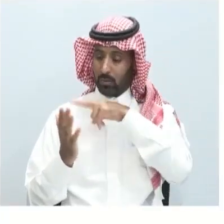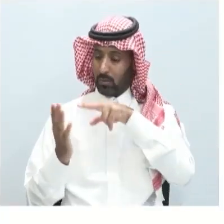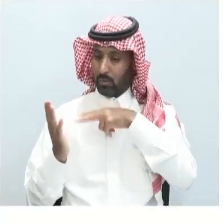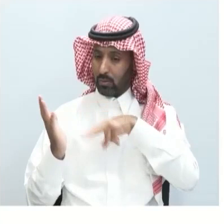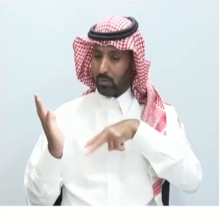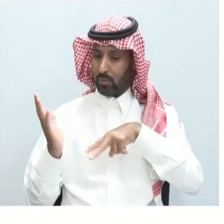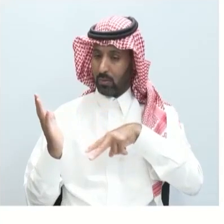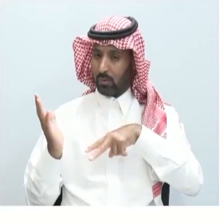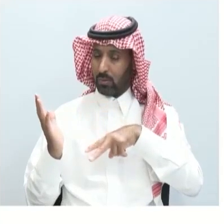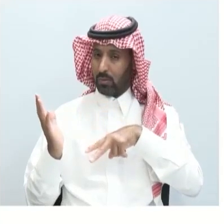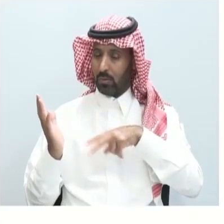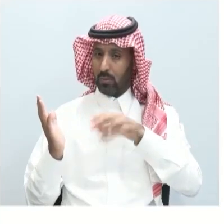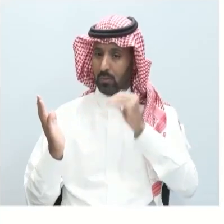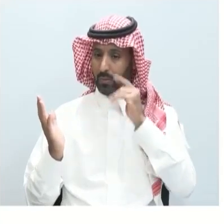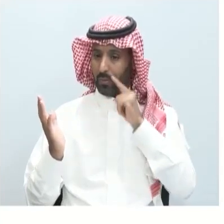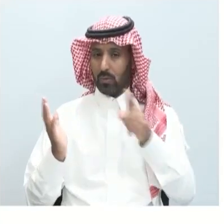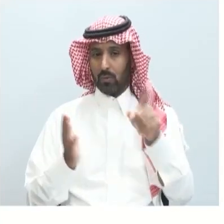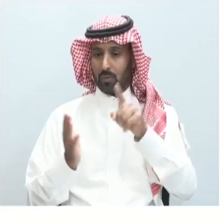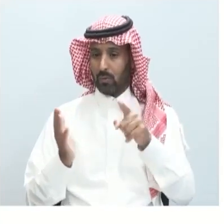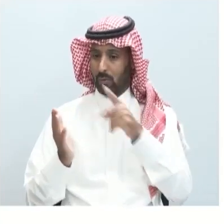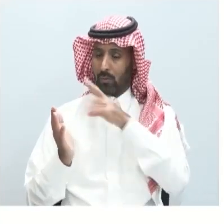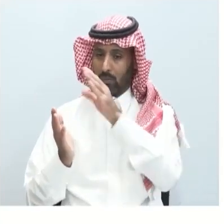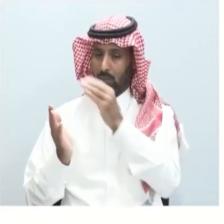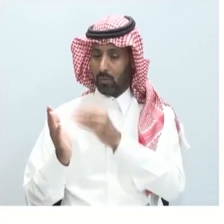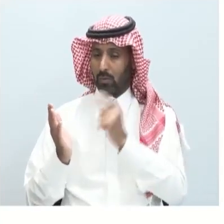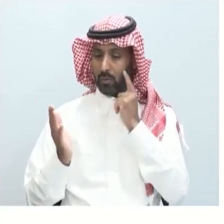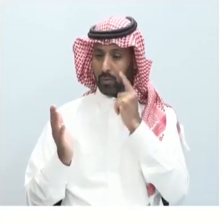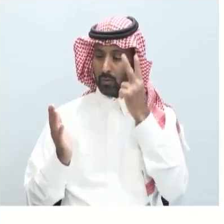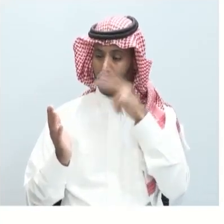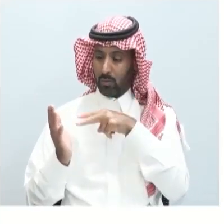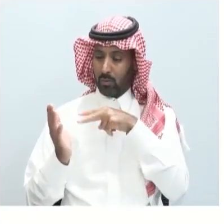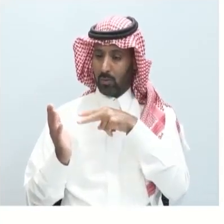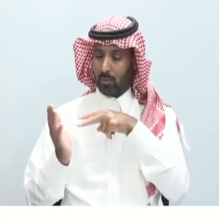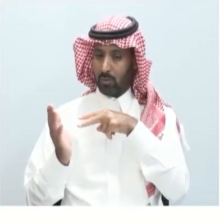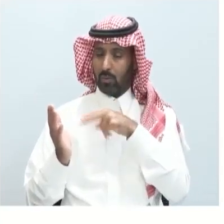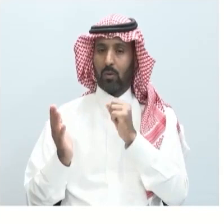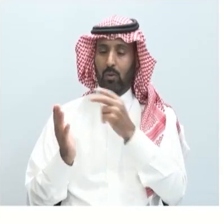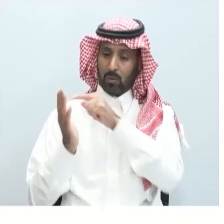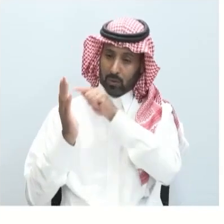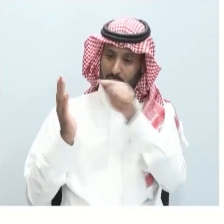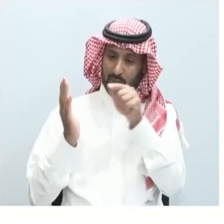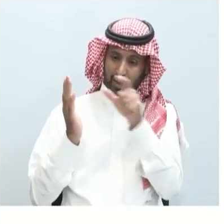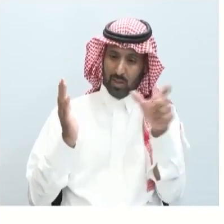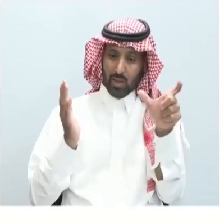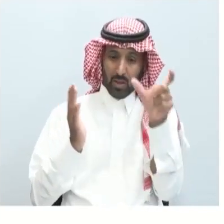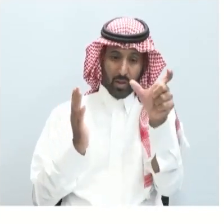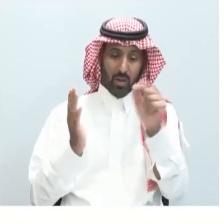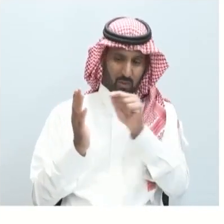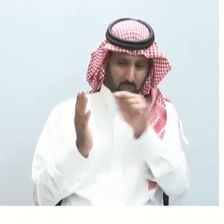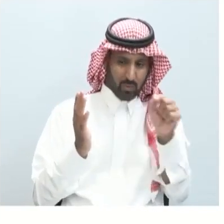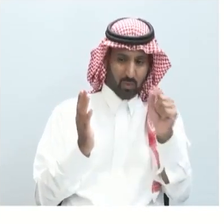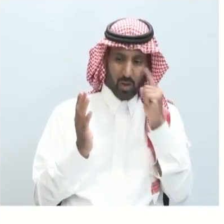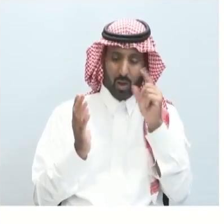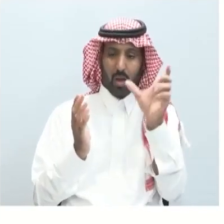text for the answer to the following questions. You should focus on looking for the underlined words and expression in